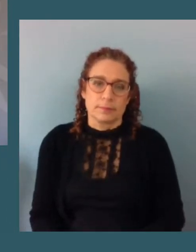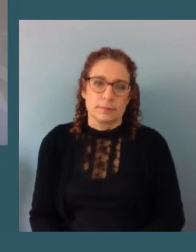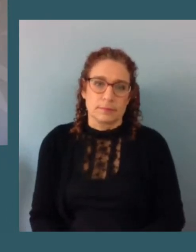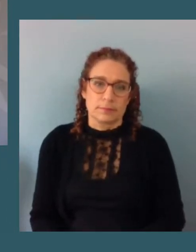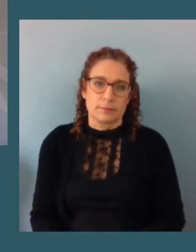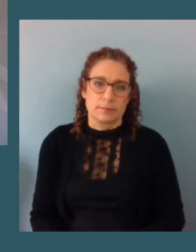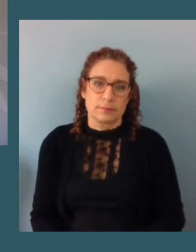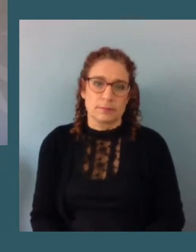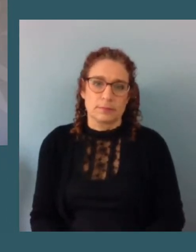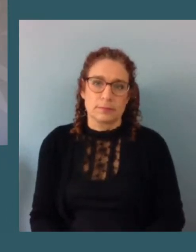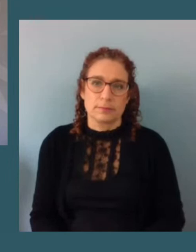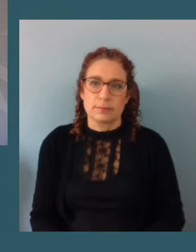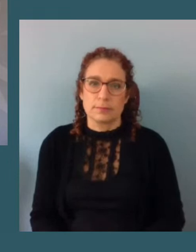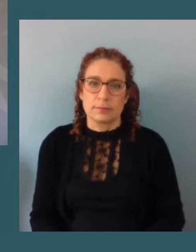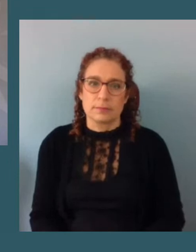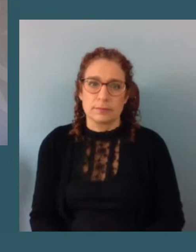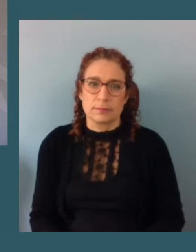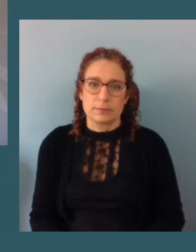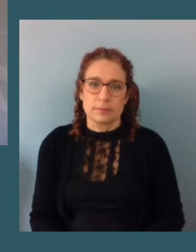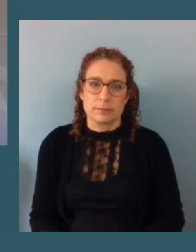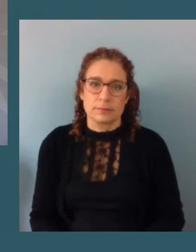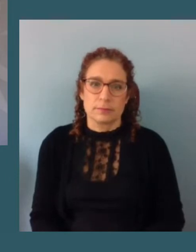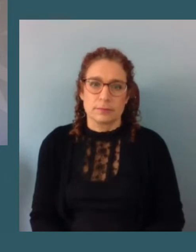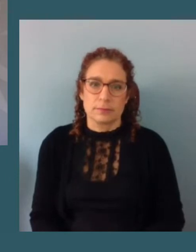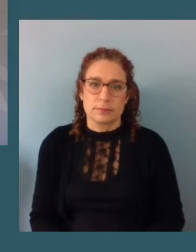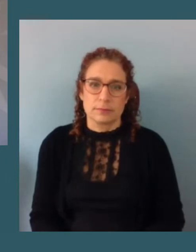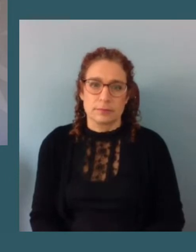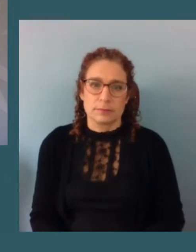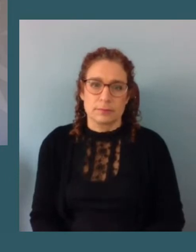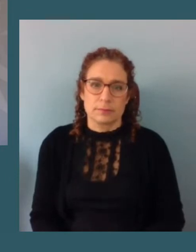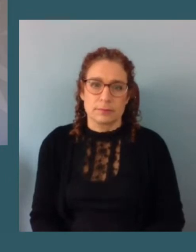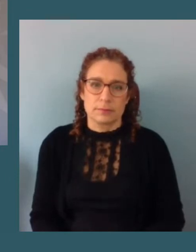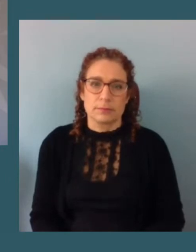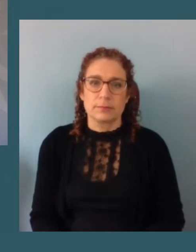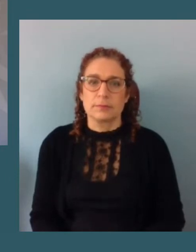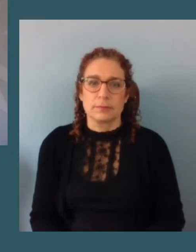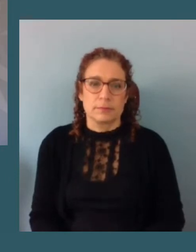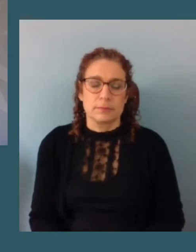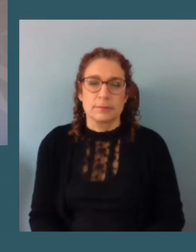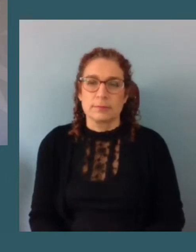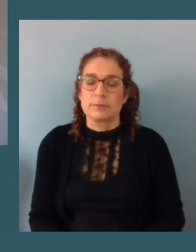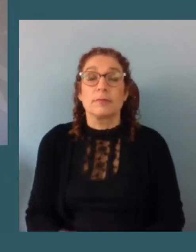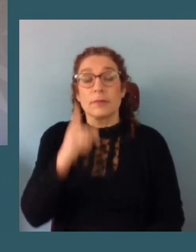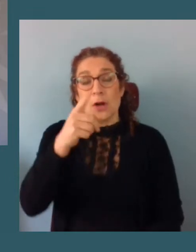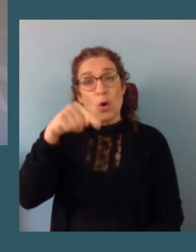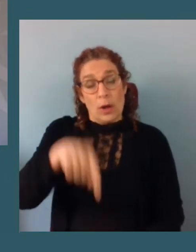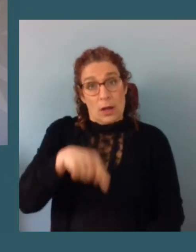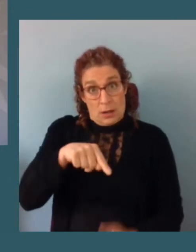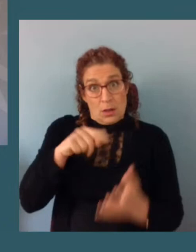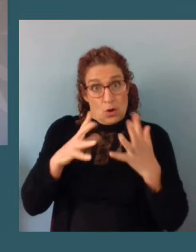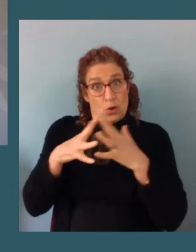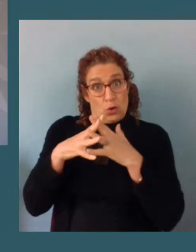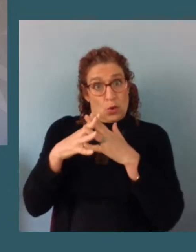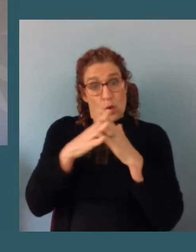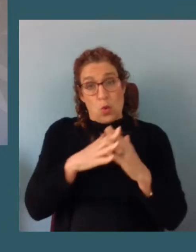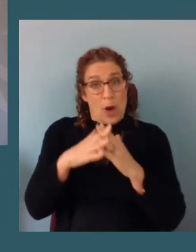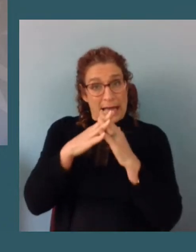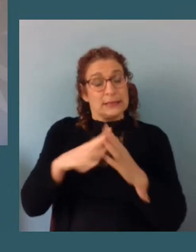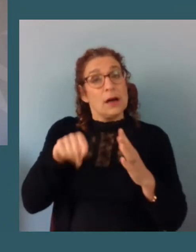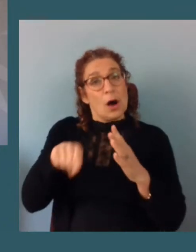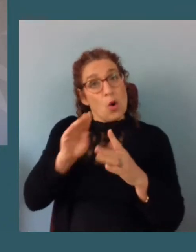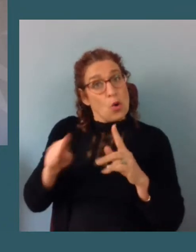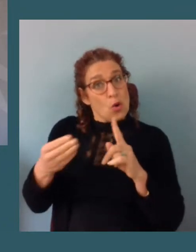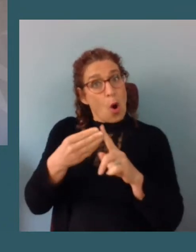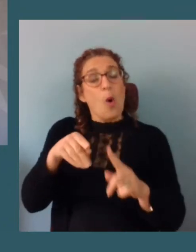Okay. And when it is, and like you mentioned the US, is the goal of the immunotherapy for peanut